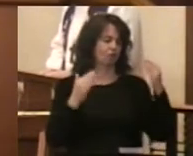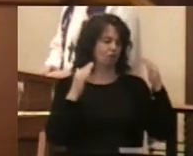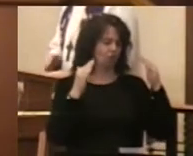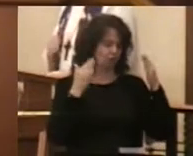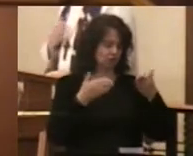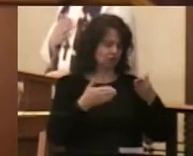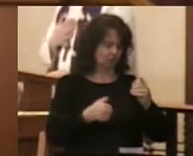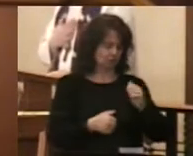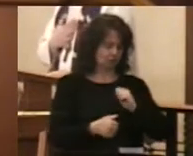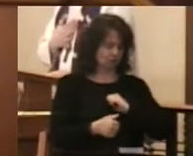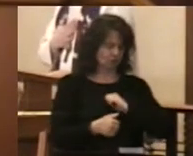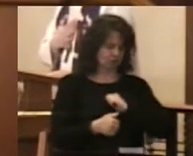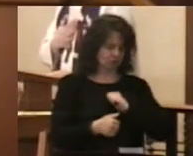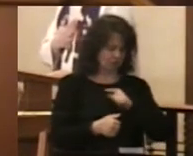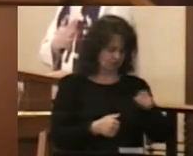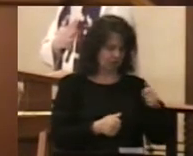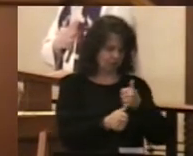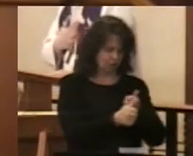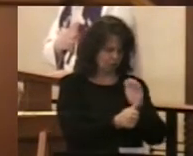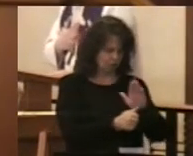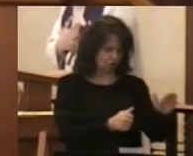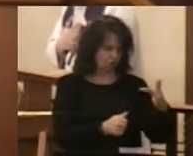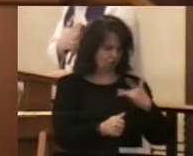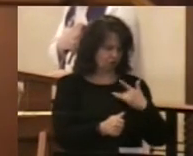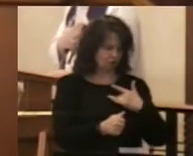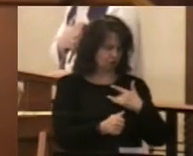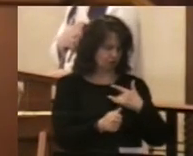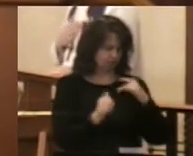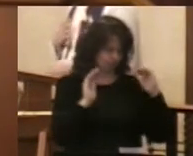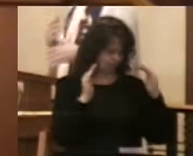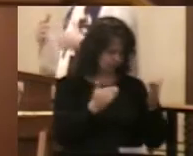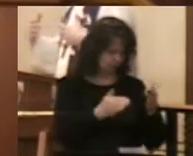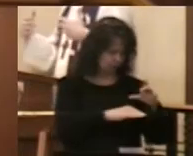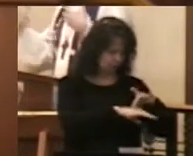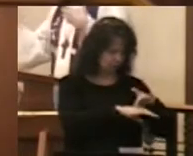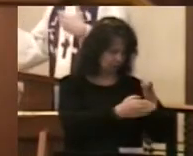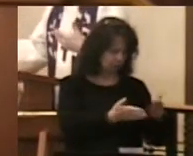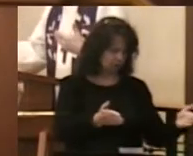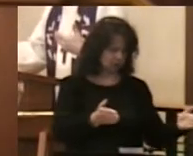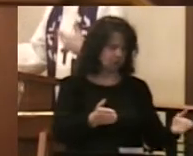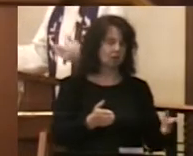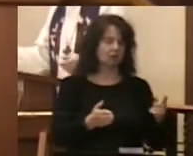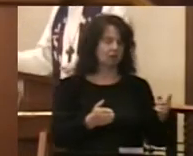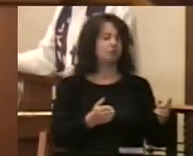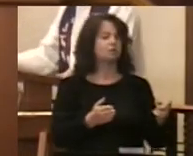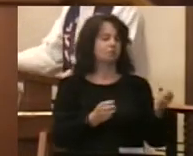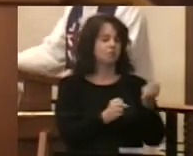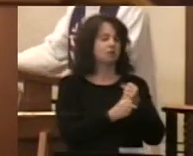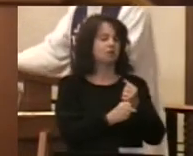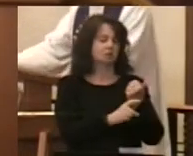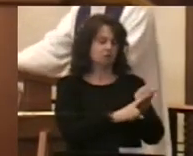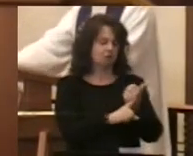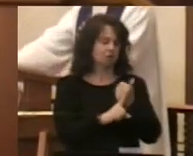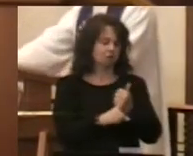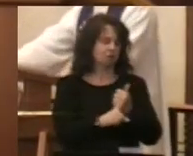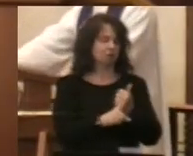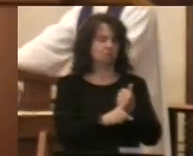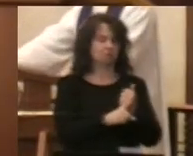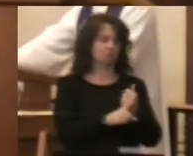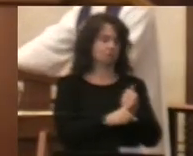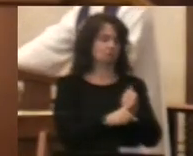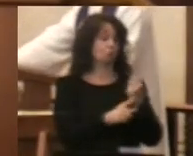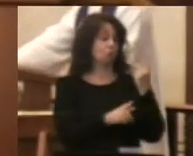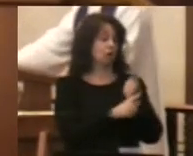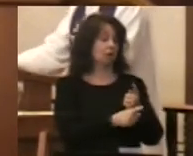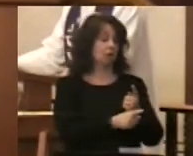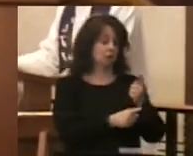They followed their own hearts instead of God and His Word. They justified themselves. They made themselves right. They